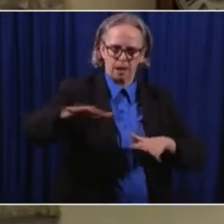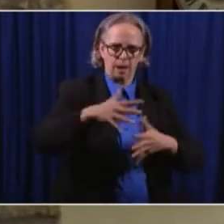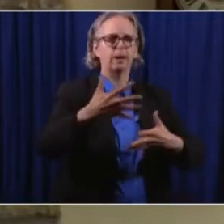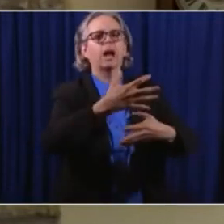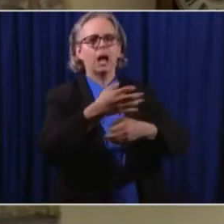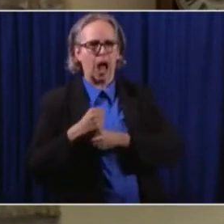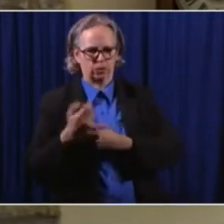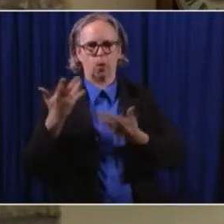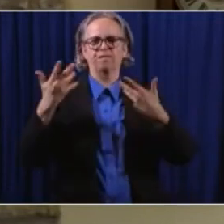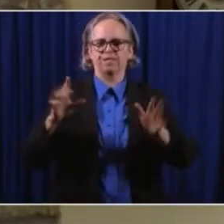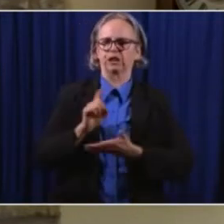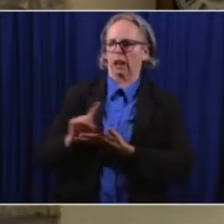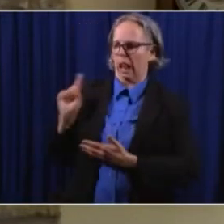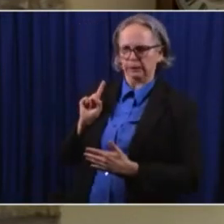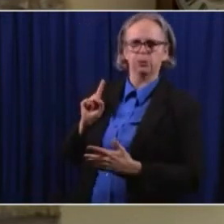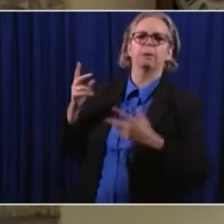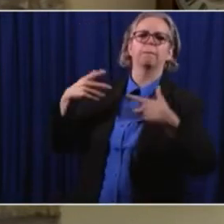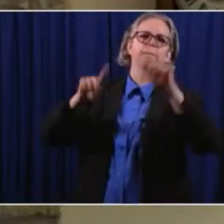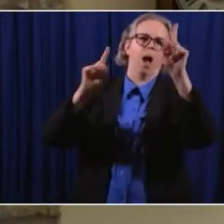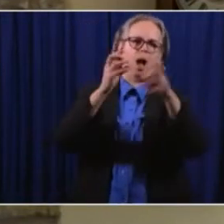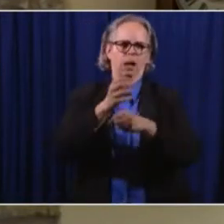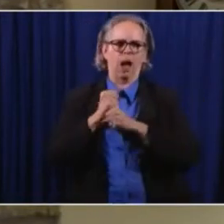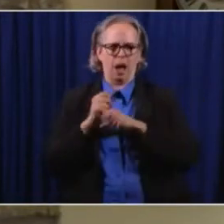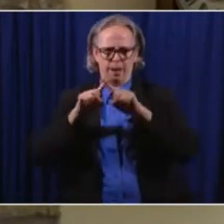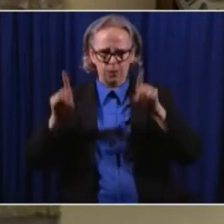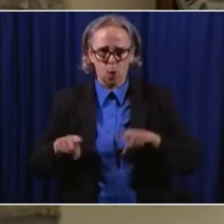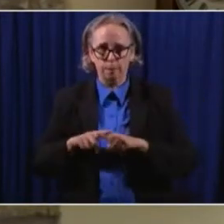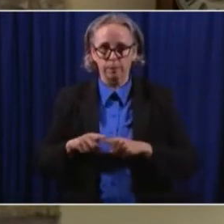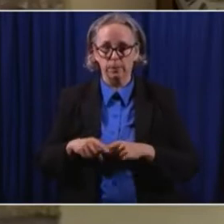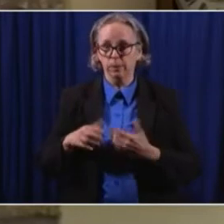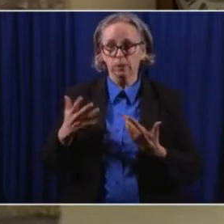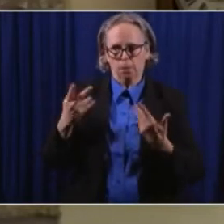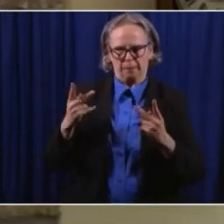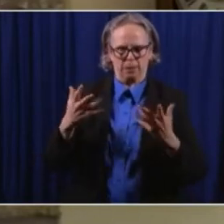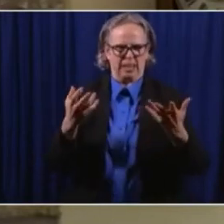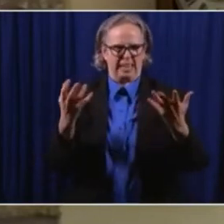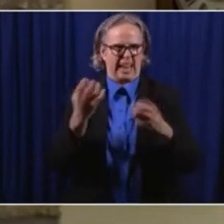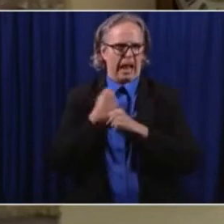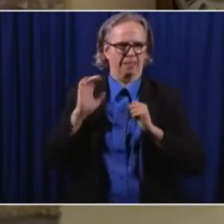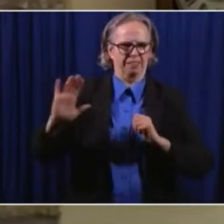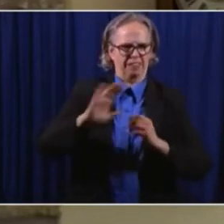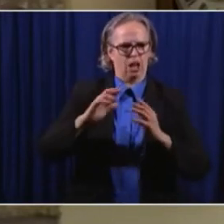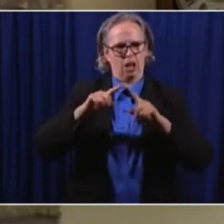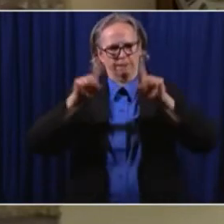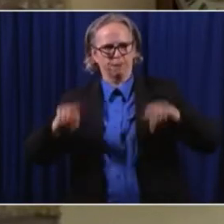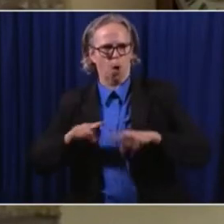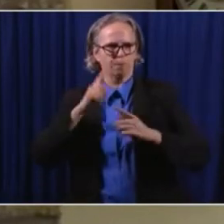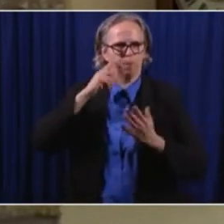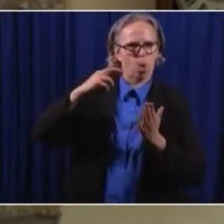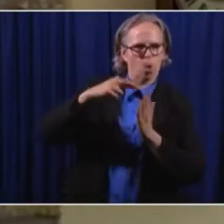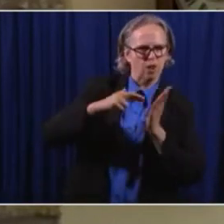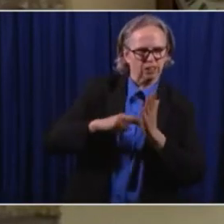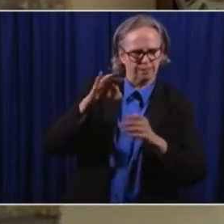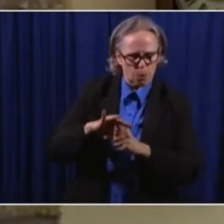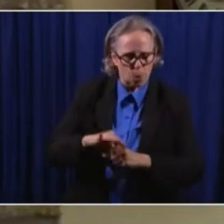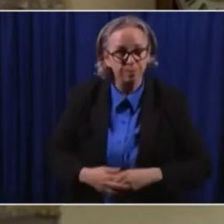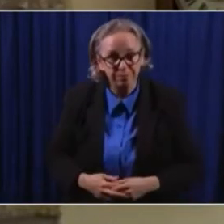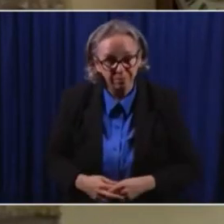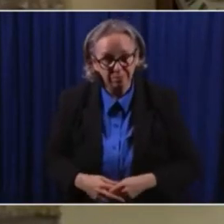ago, and people should have received them by now. And so we would urge people, now that you're focused on the election,